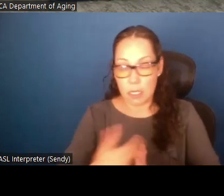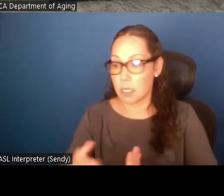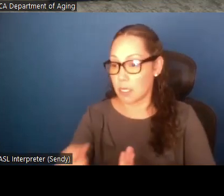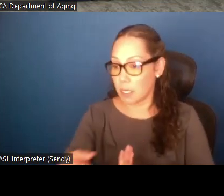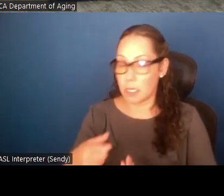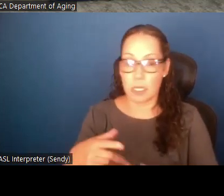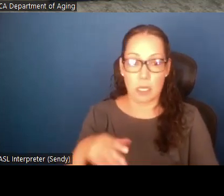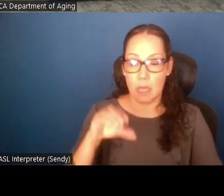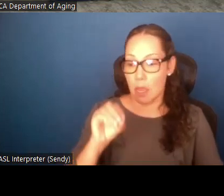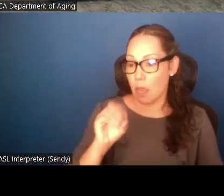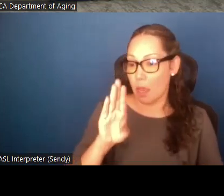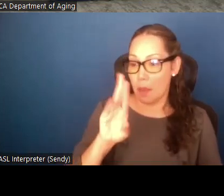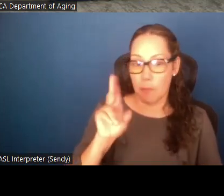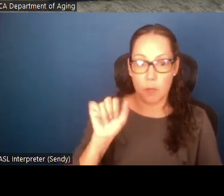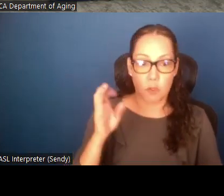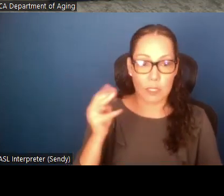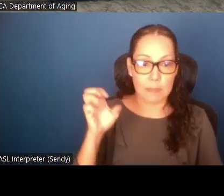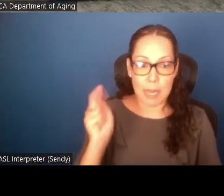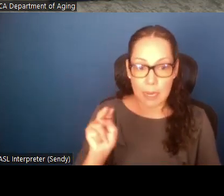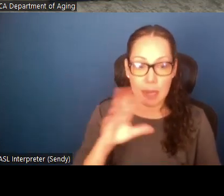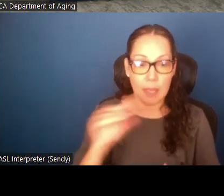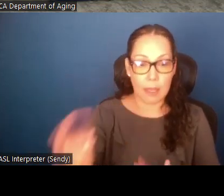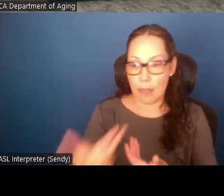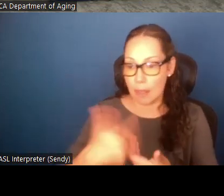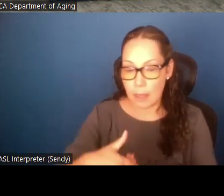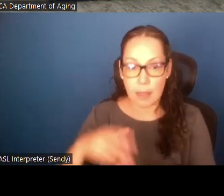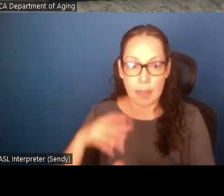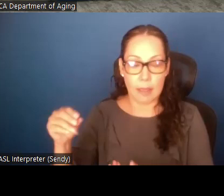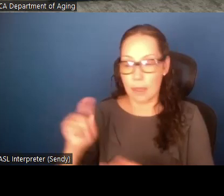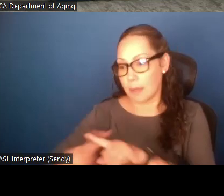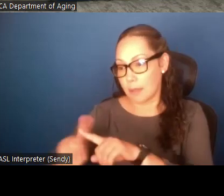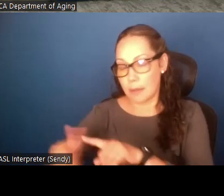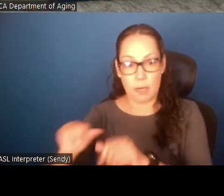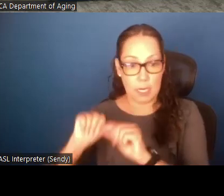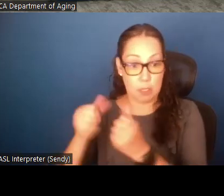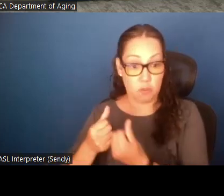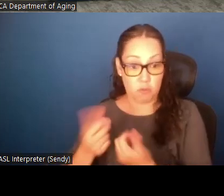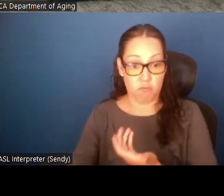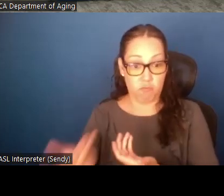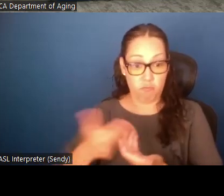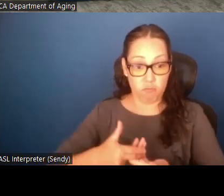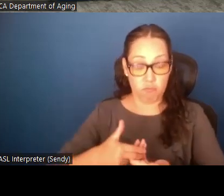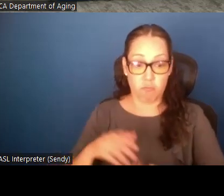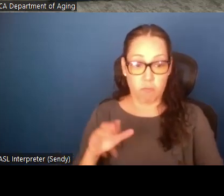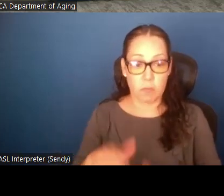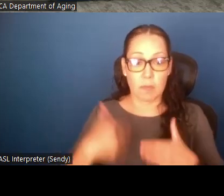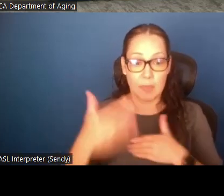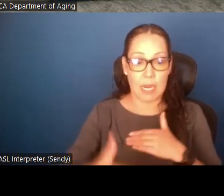ombudsman, long-term care facilities, as well as licensing agencies. Next slide.